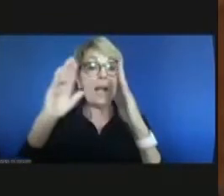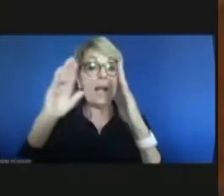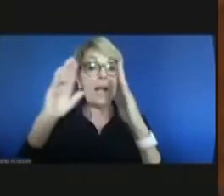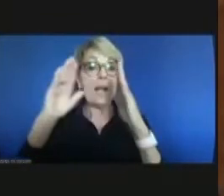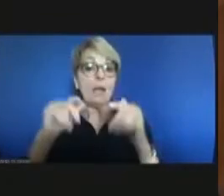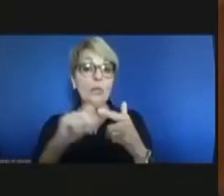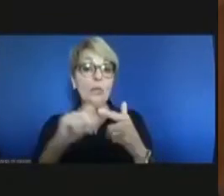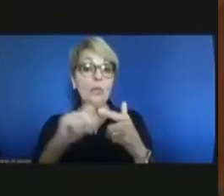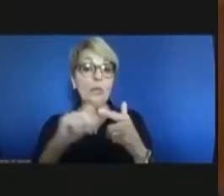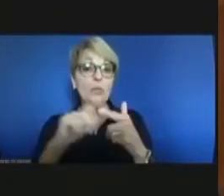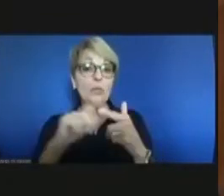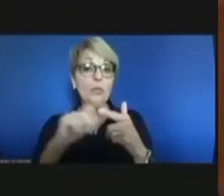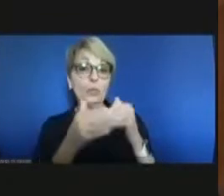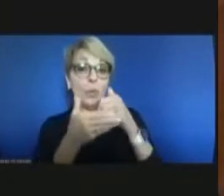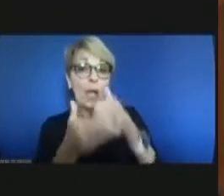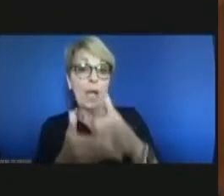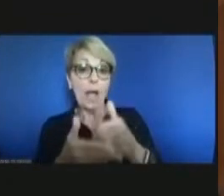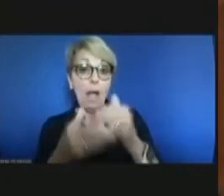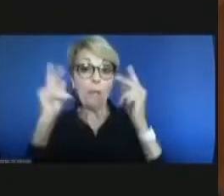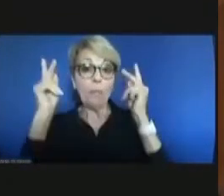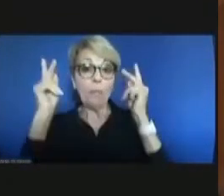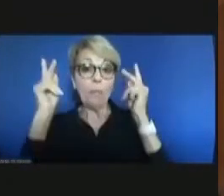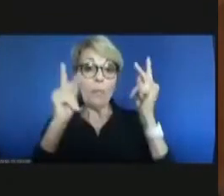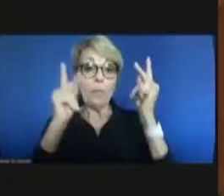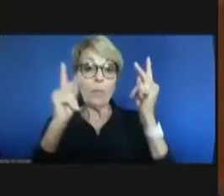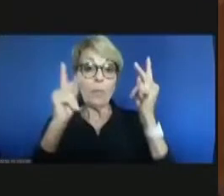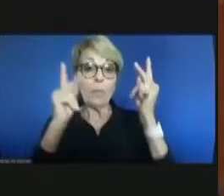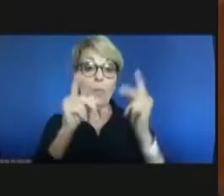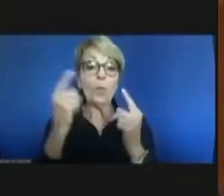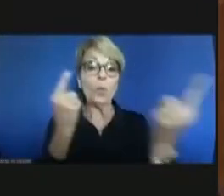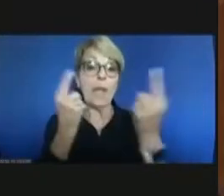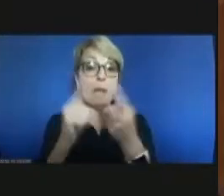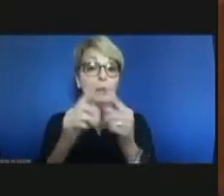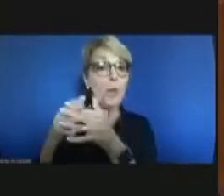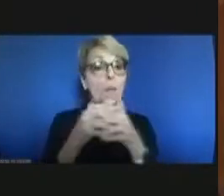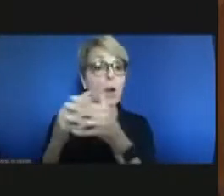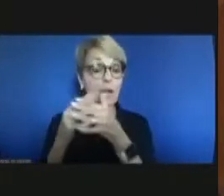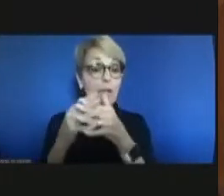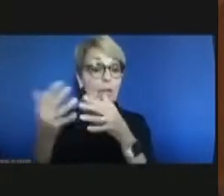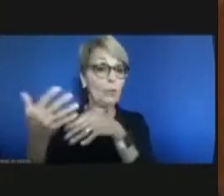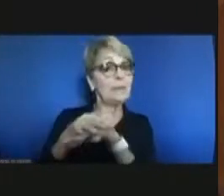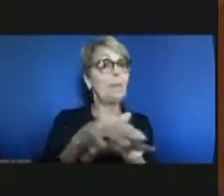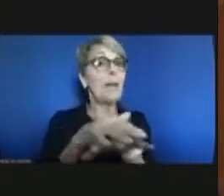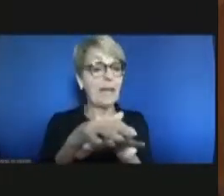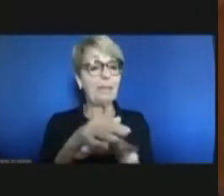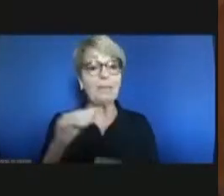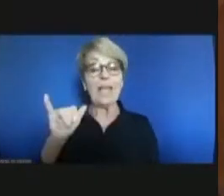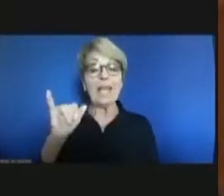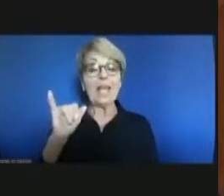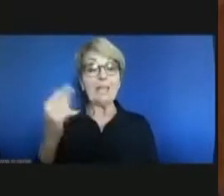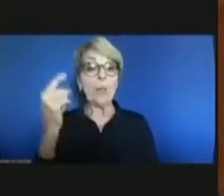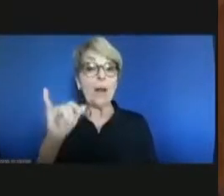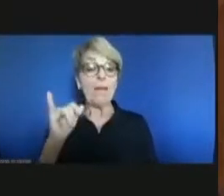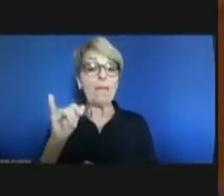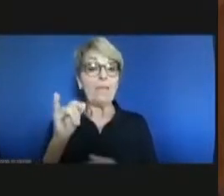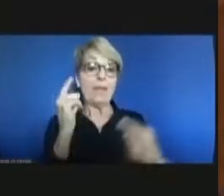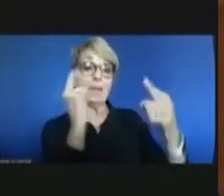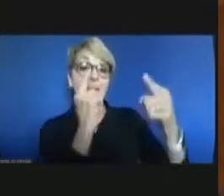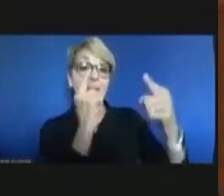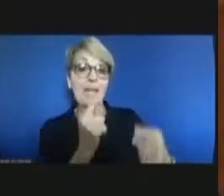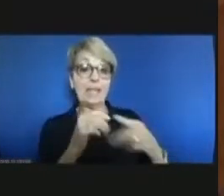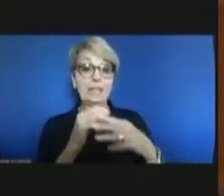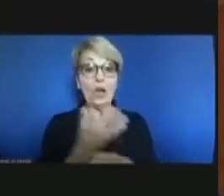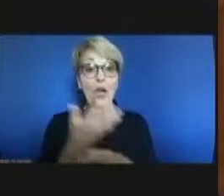America to assimilate. It is one of the tenets of our faith that we are able to help others and